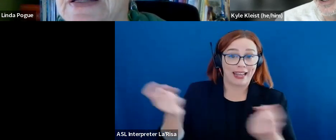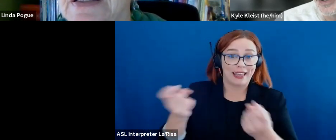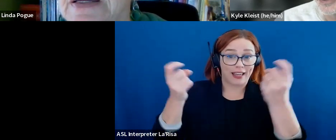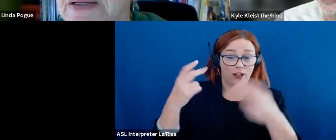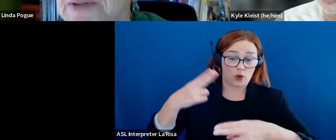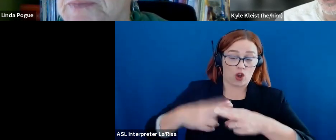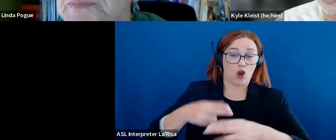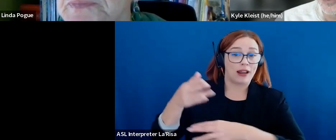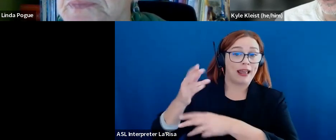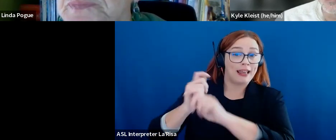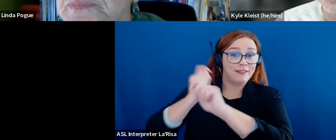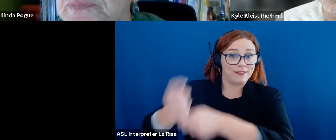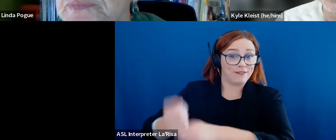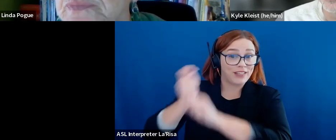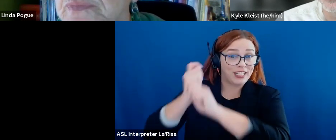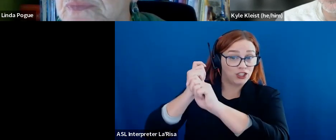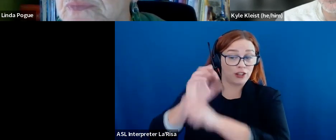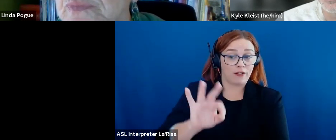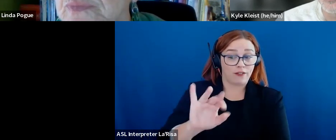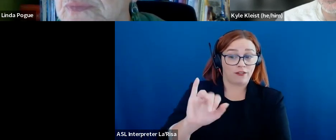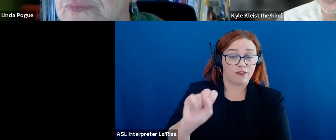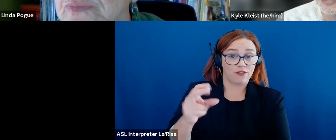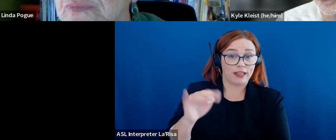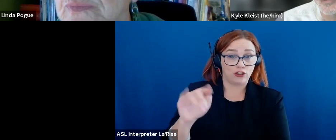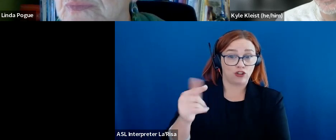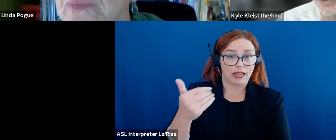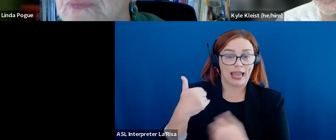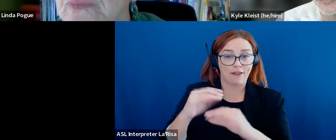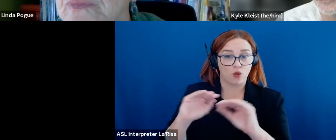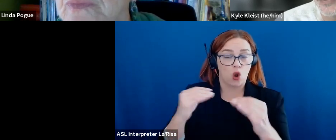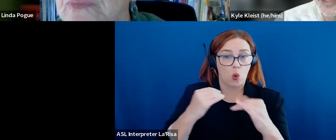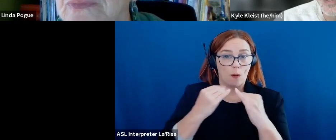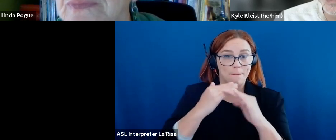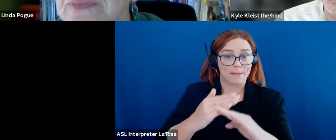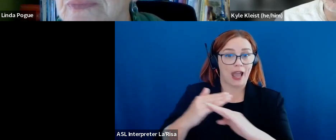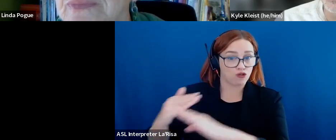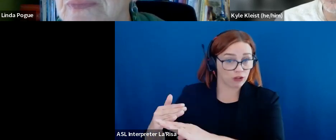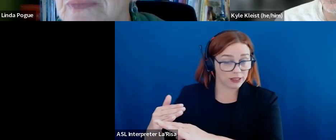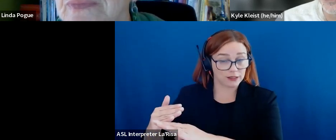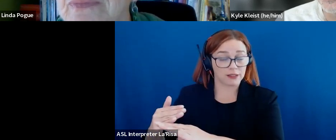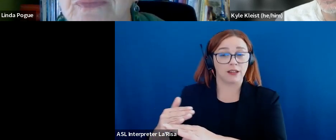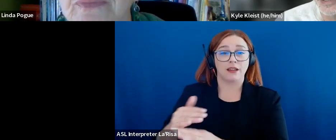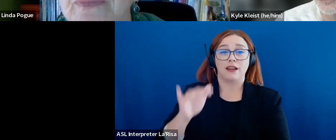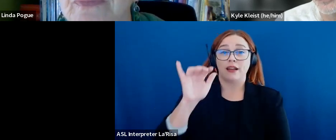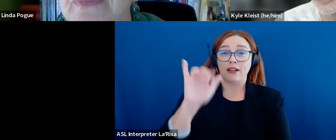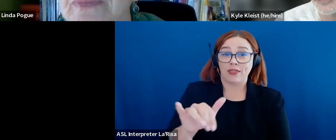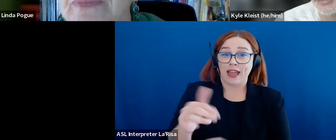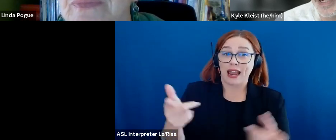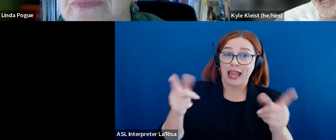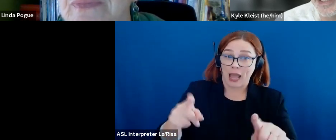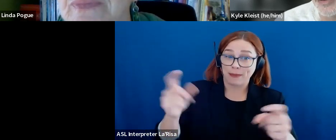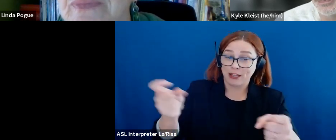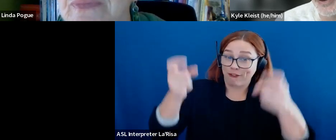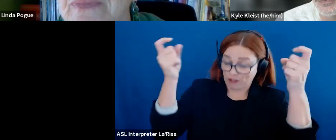and you know, the number of individuals with disabilities that come on a yearly basis, and just the friendships and networks that